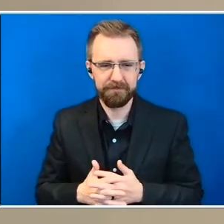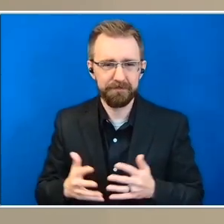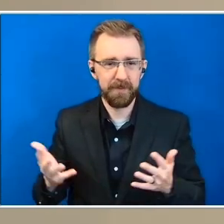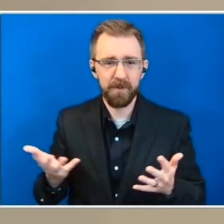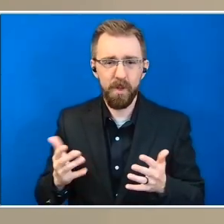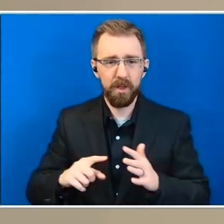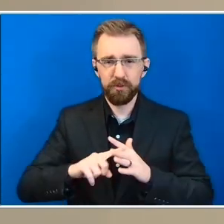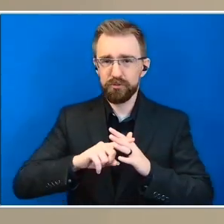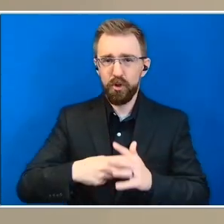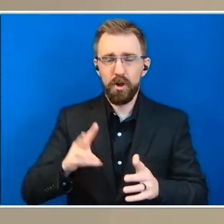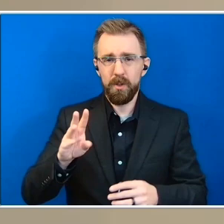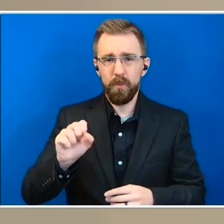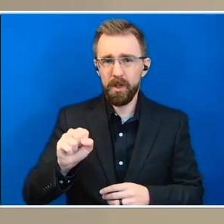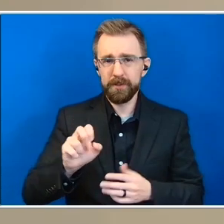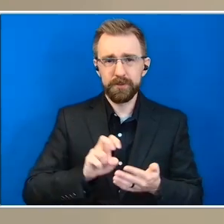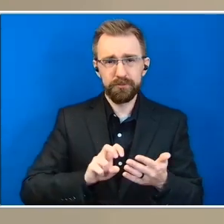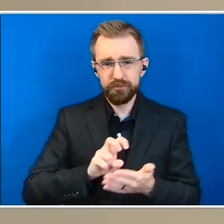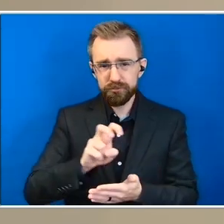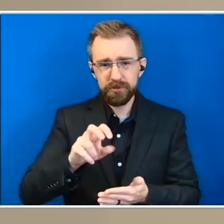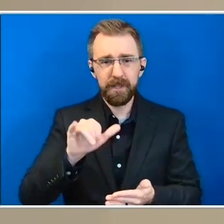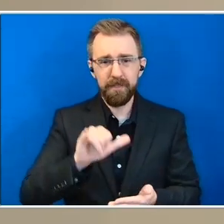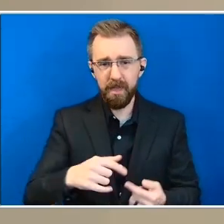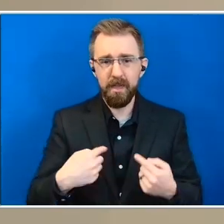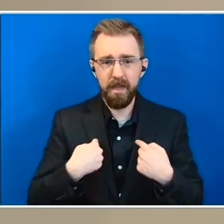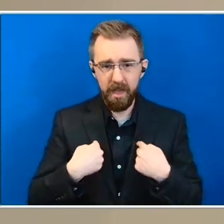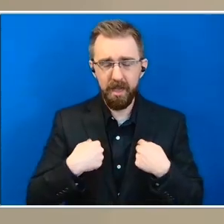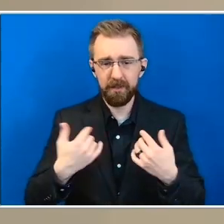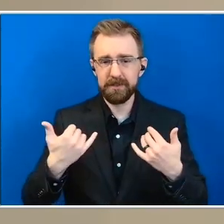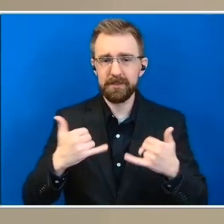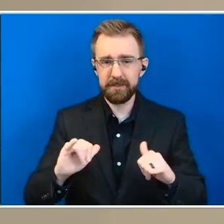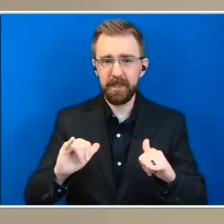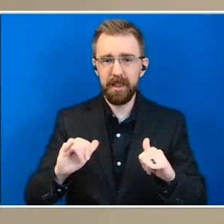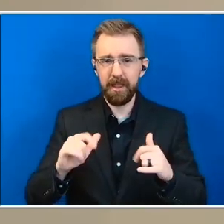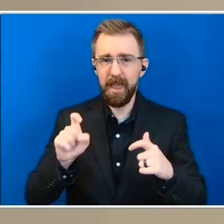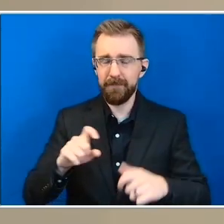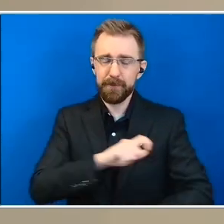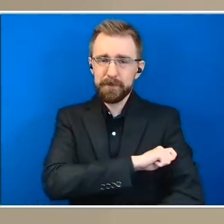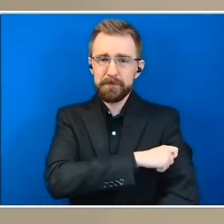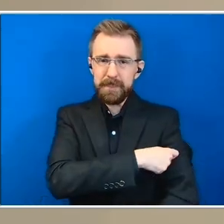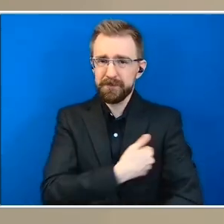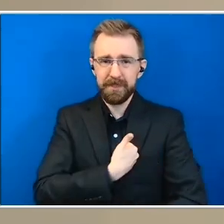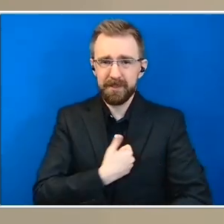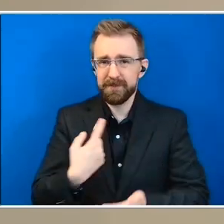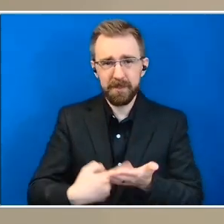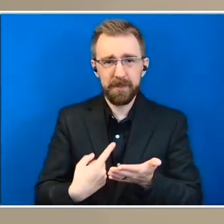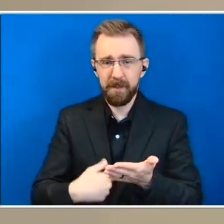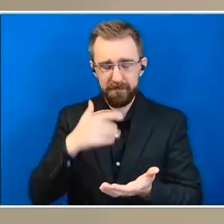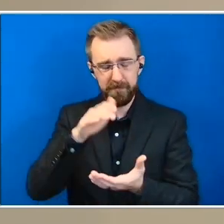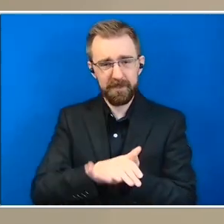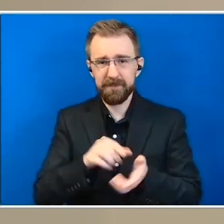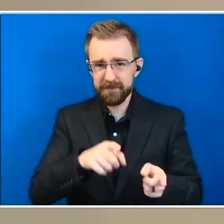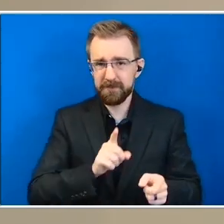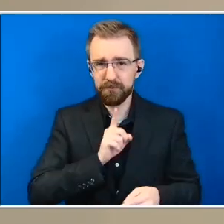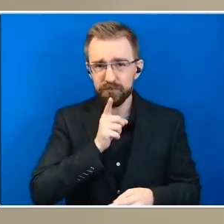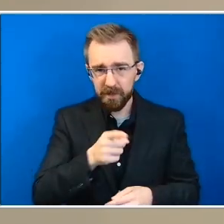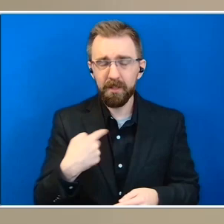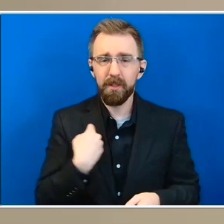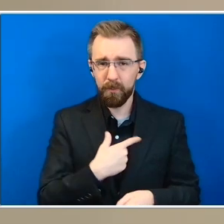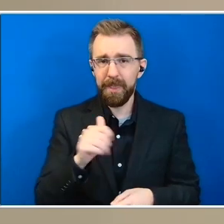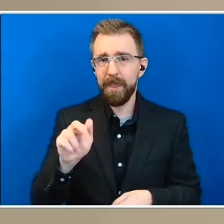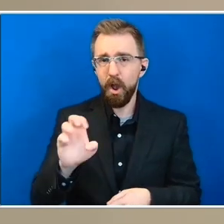started was a journey that I still have to pinch myself to believe that we are going through